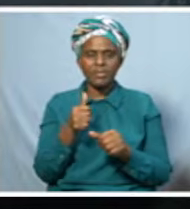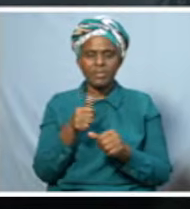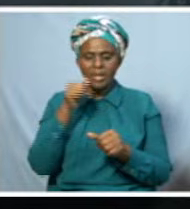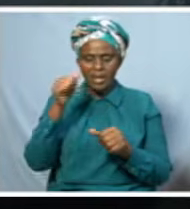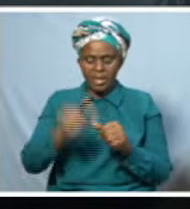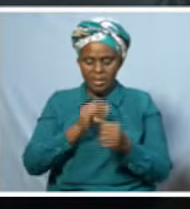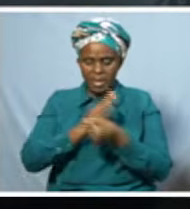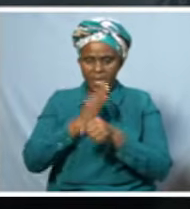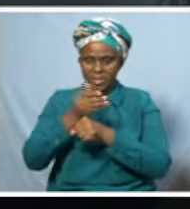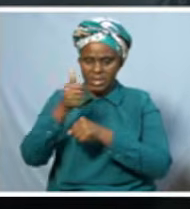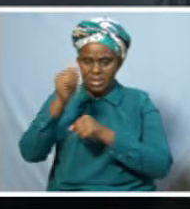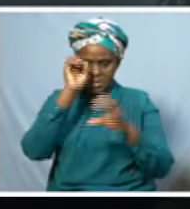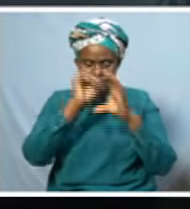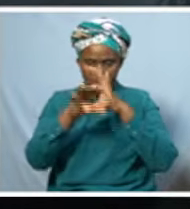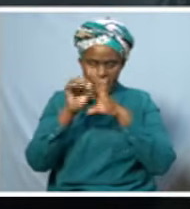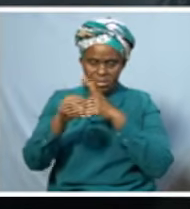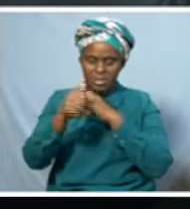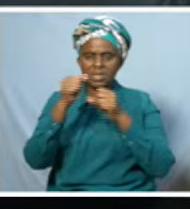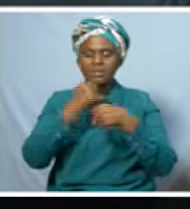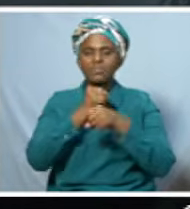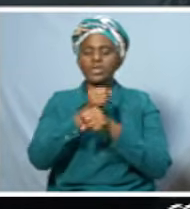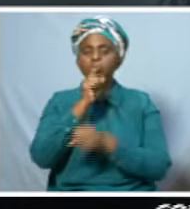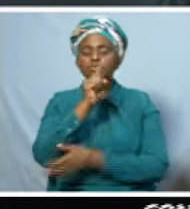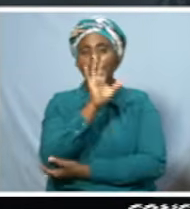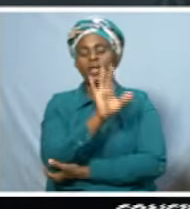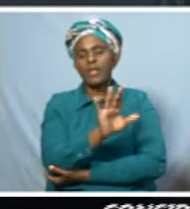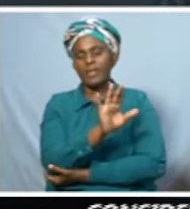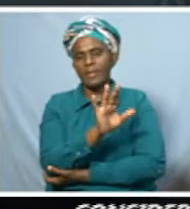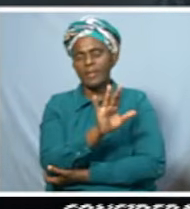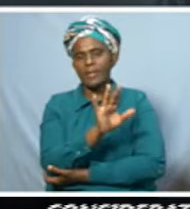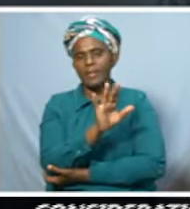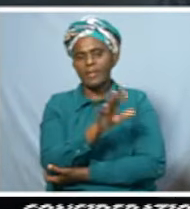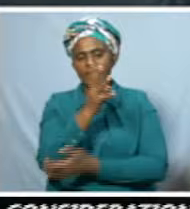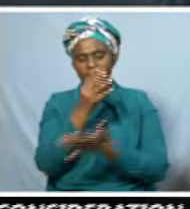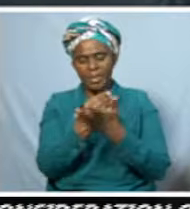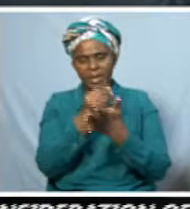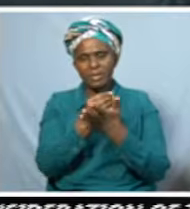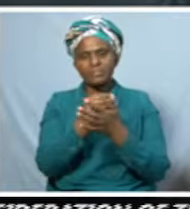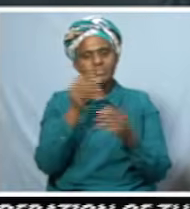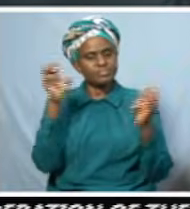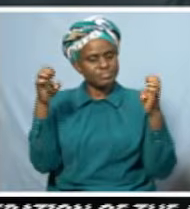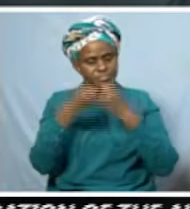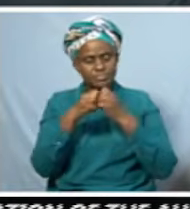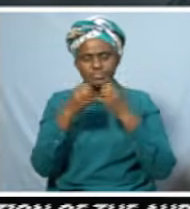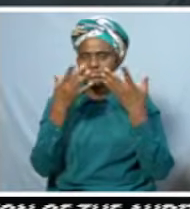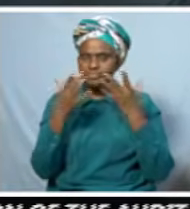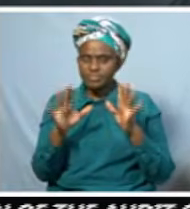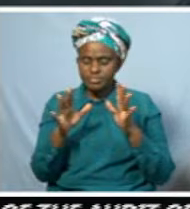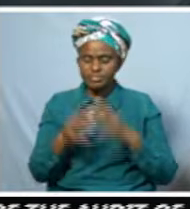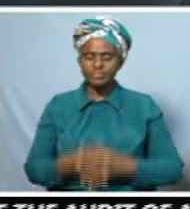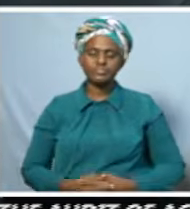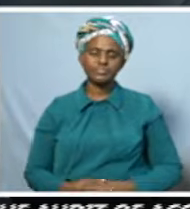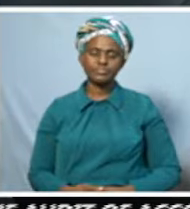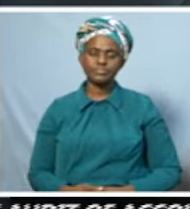when they do banking, you make sure that the money has been banked.